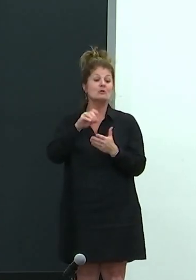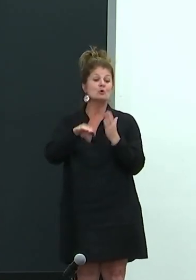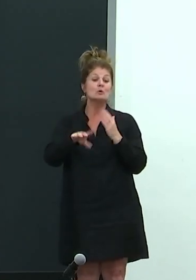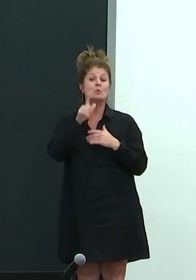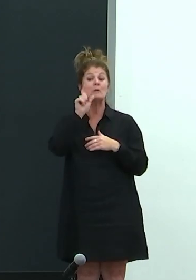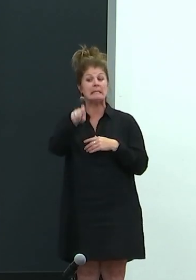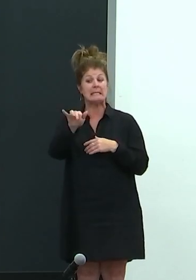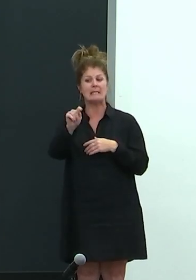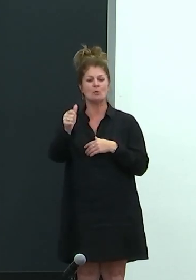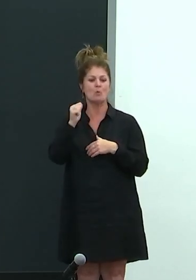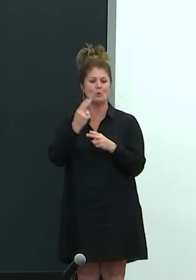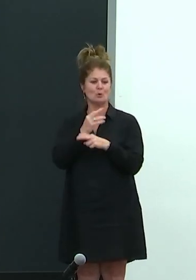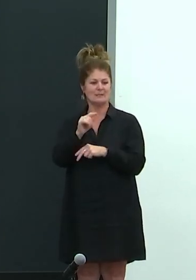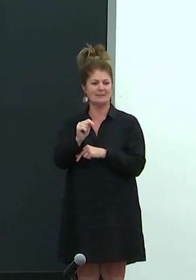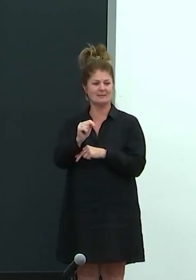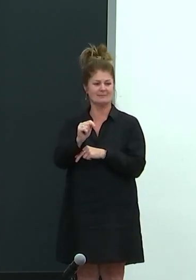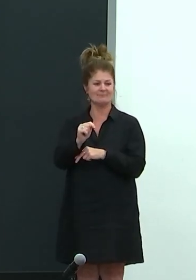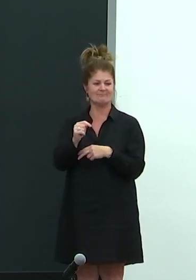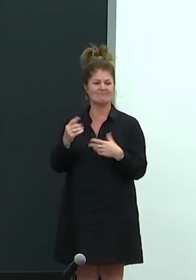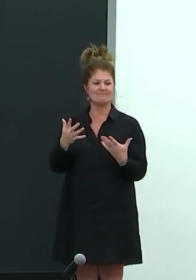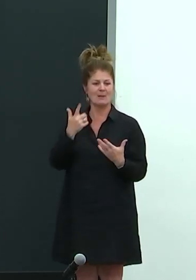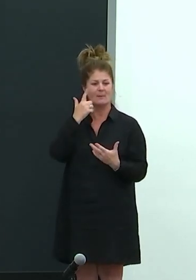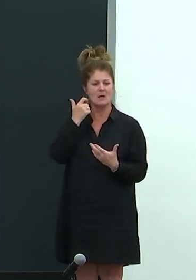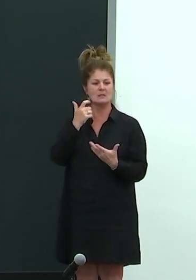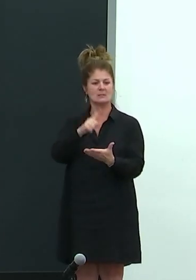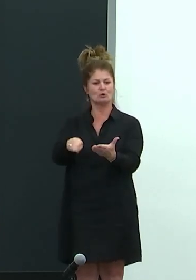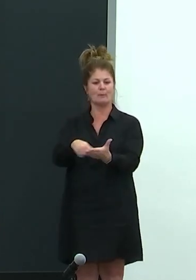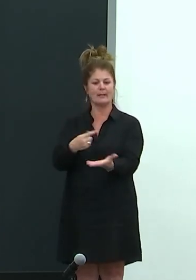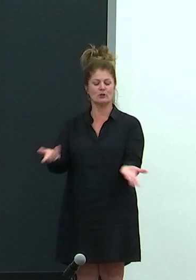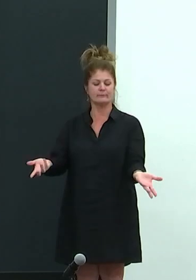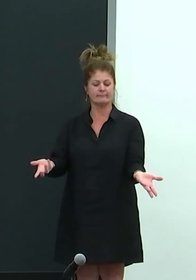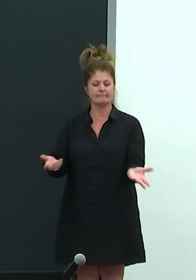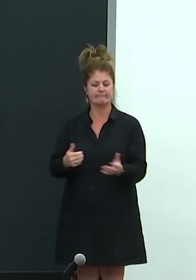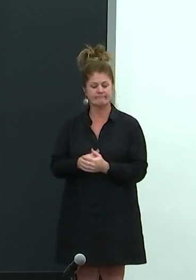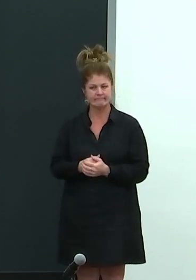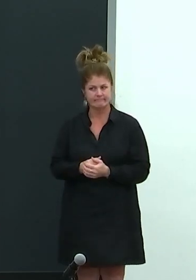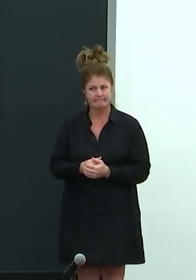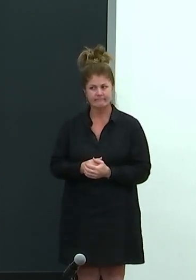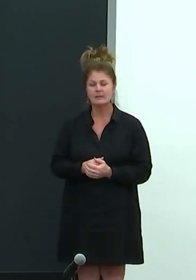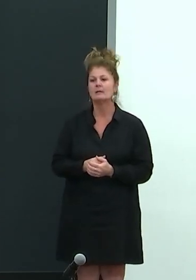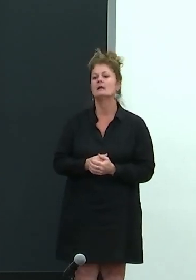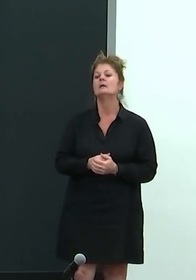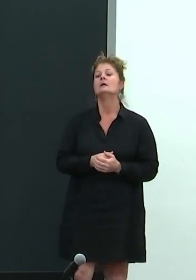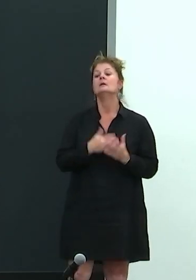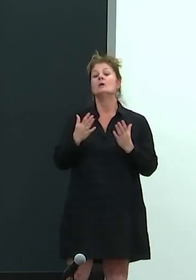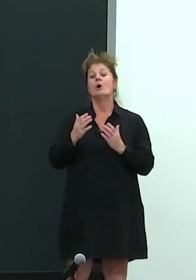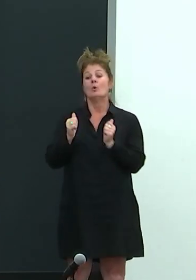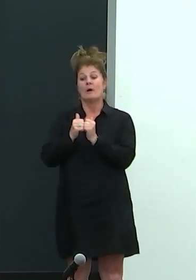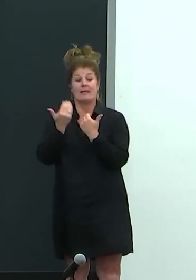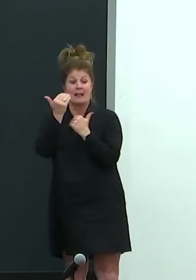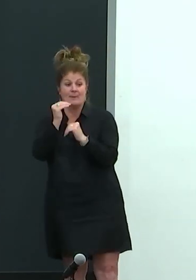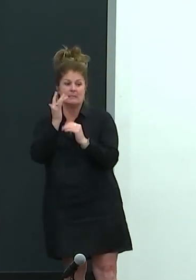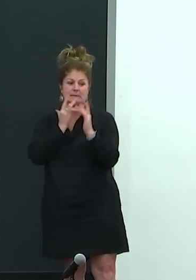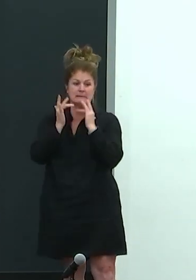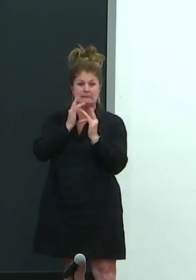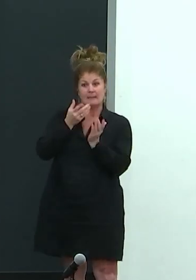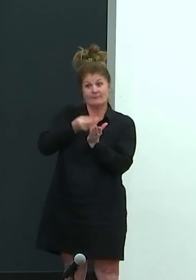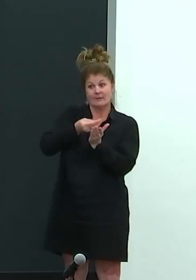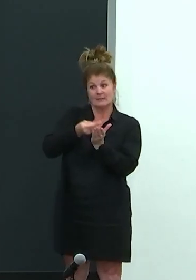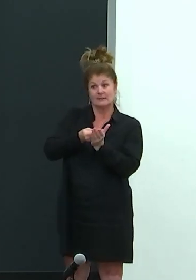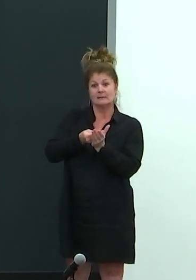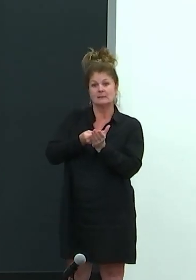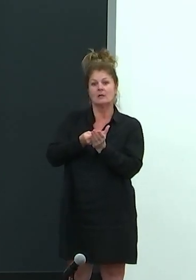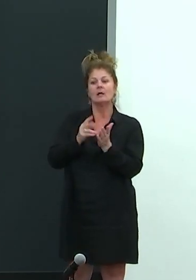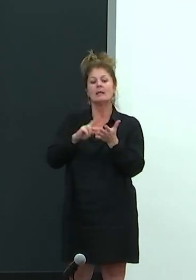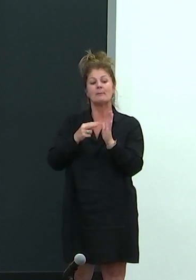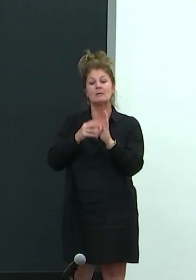for schools and employers is with limited and finite resources, will neurodivergent students and employees